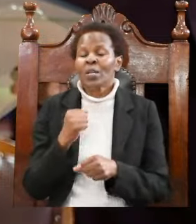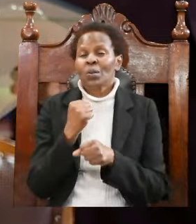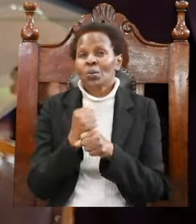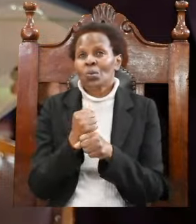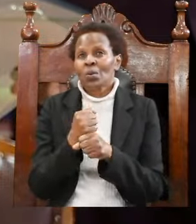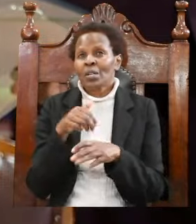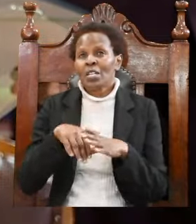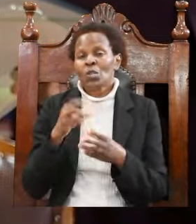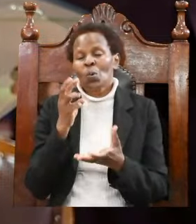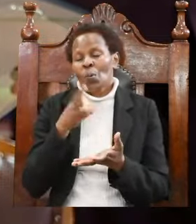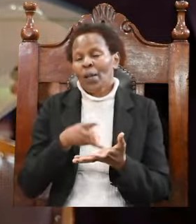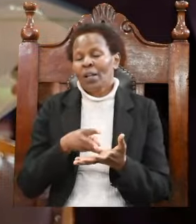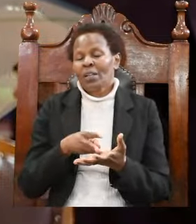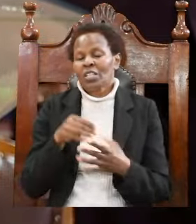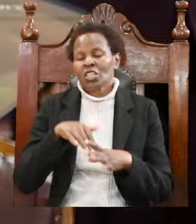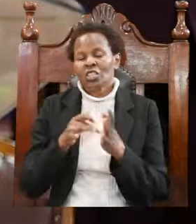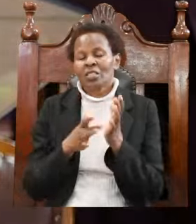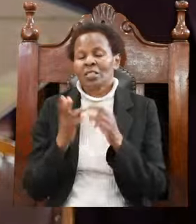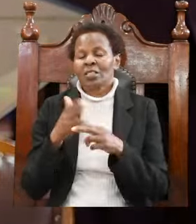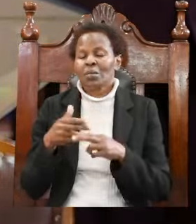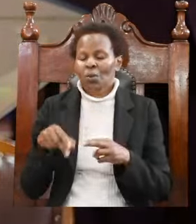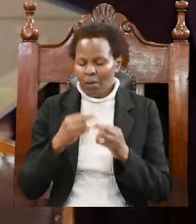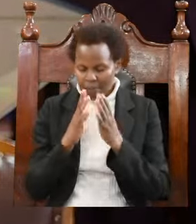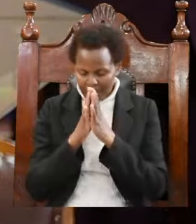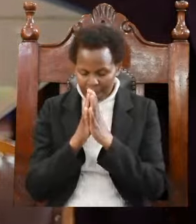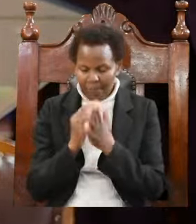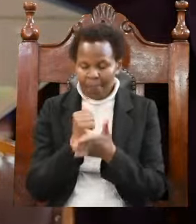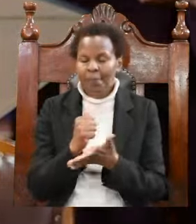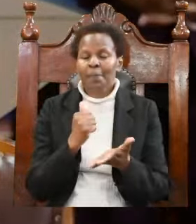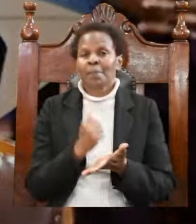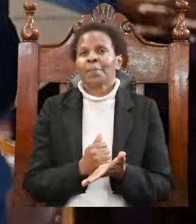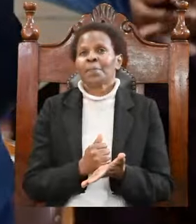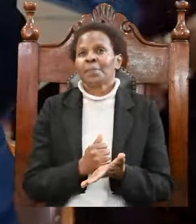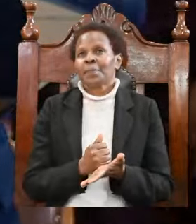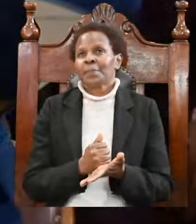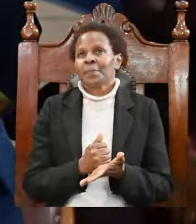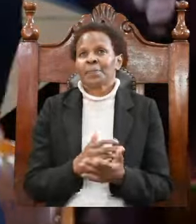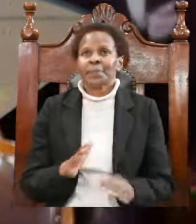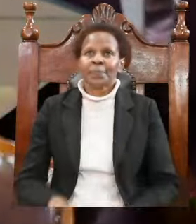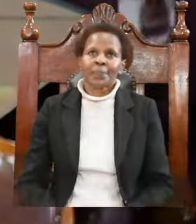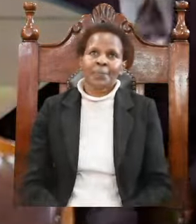according to your will. In Jesus' name we pray. Amen.